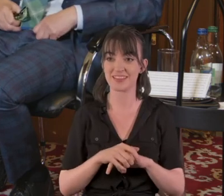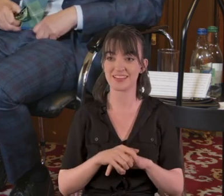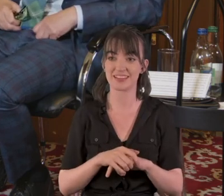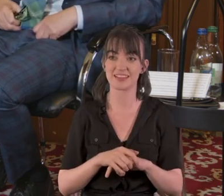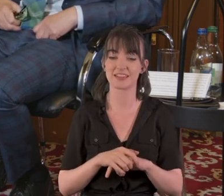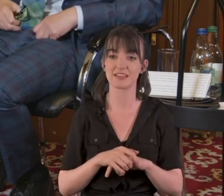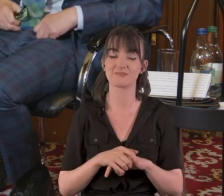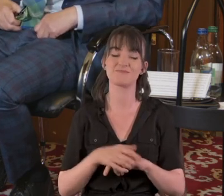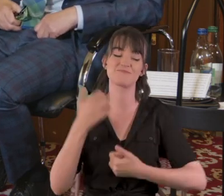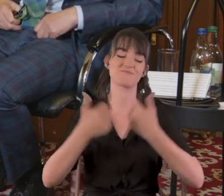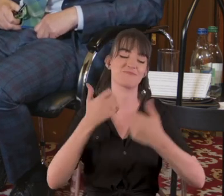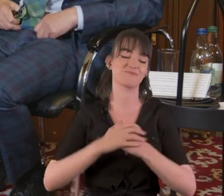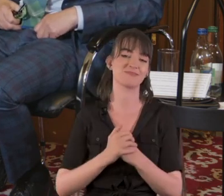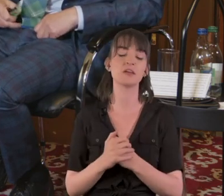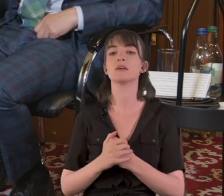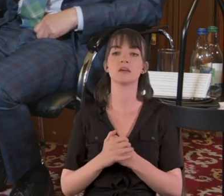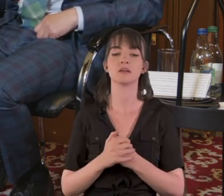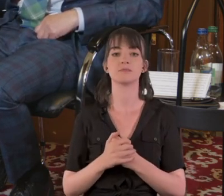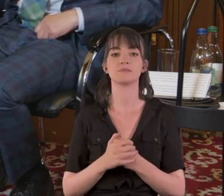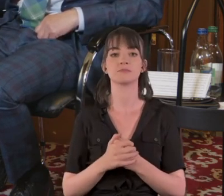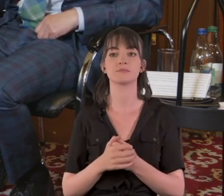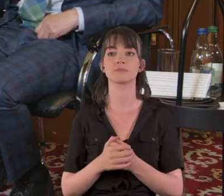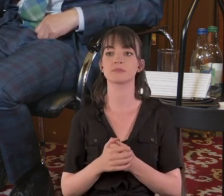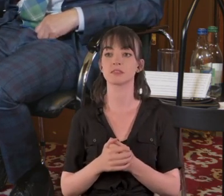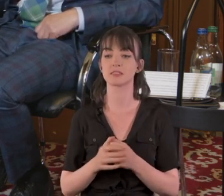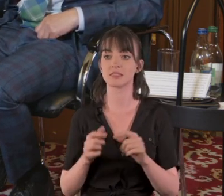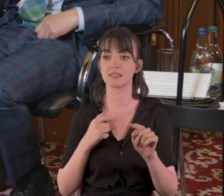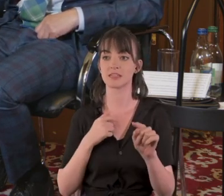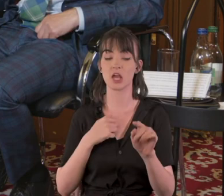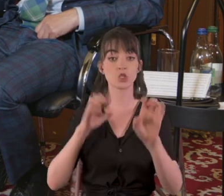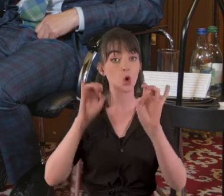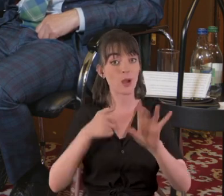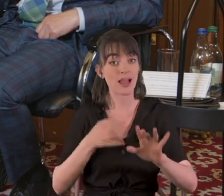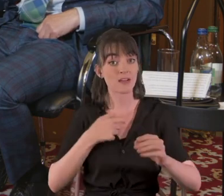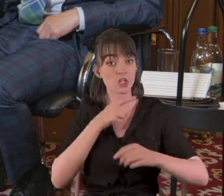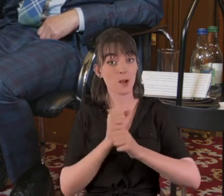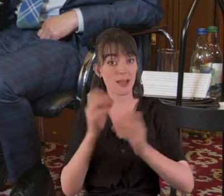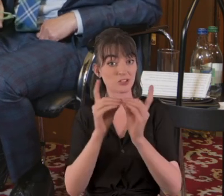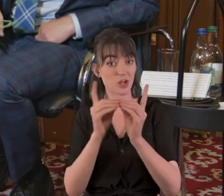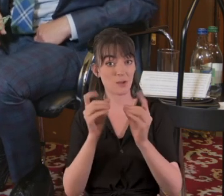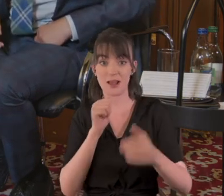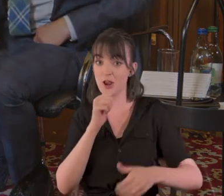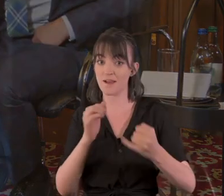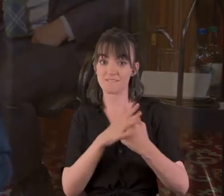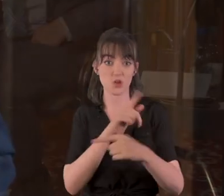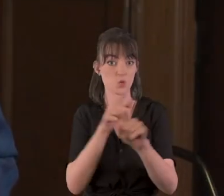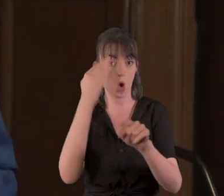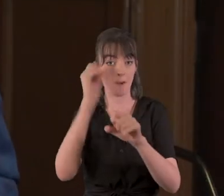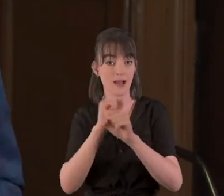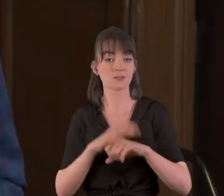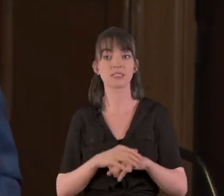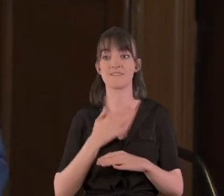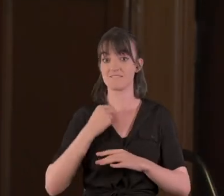here. Excellent. Another excellent... Do you mind if I talk about a document that none of you knows about? I very